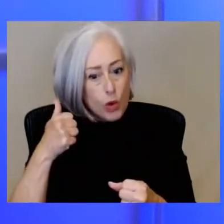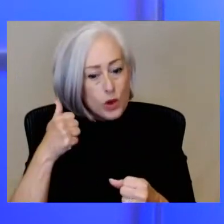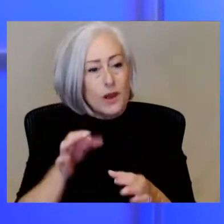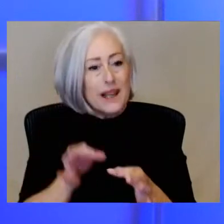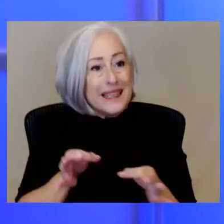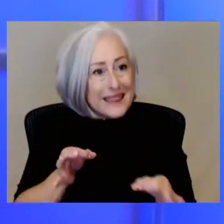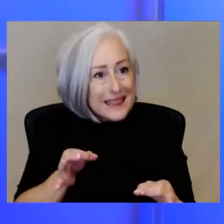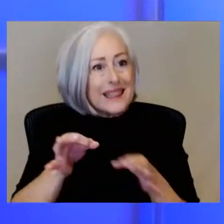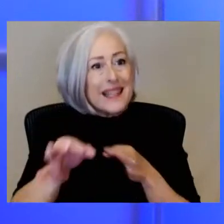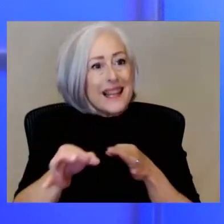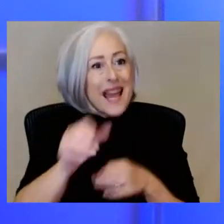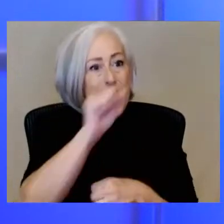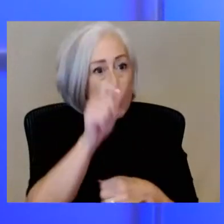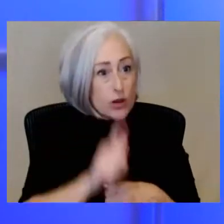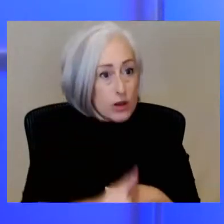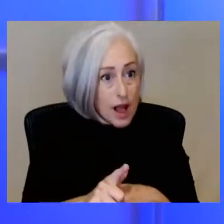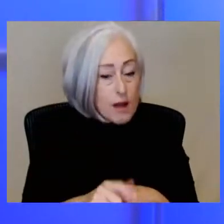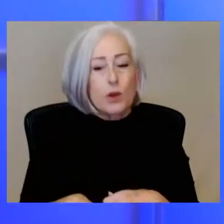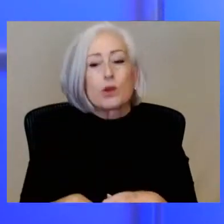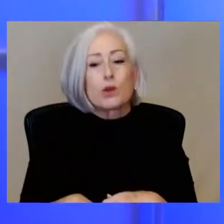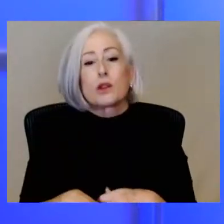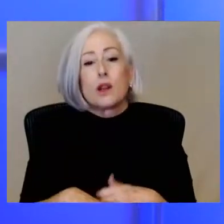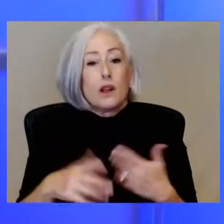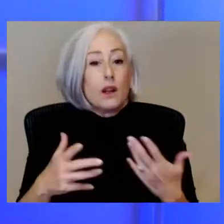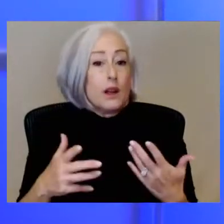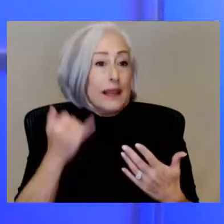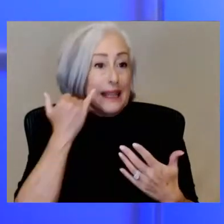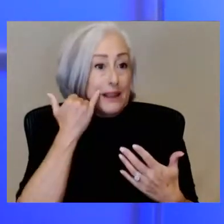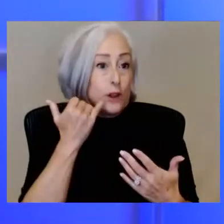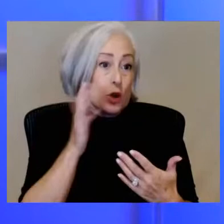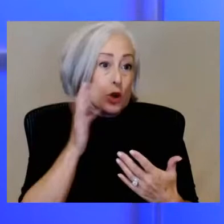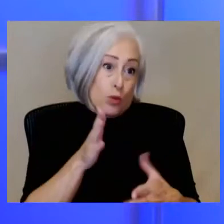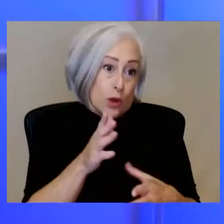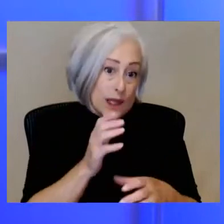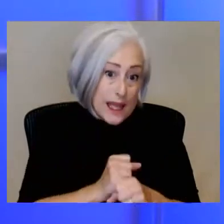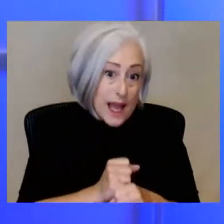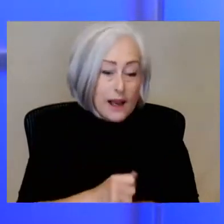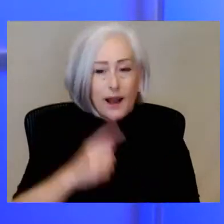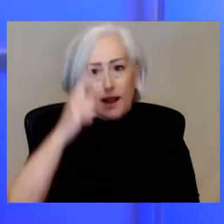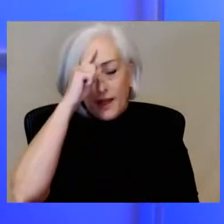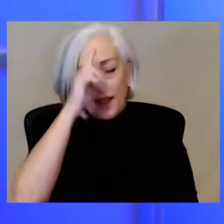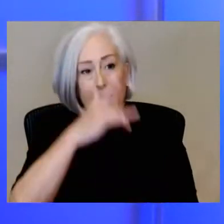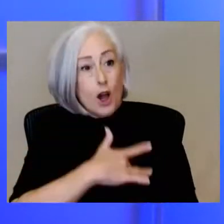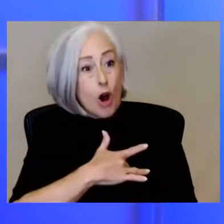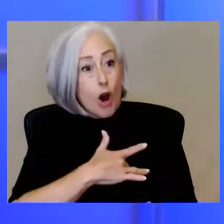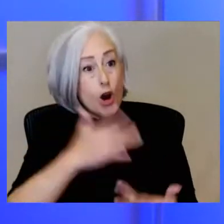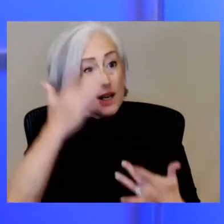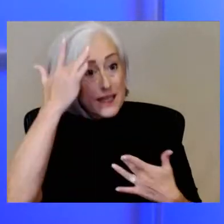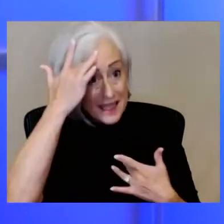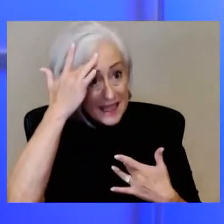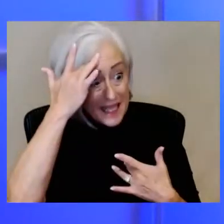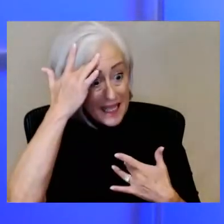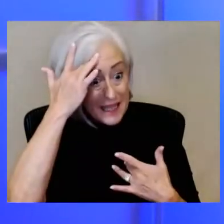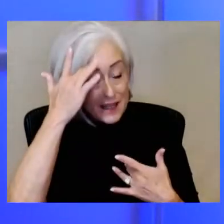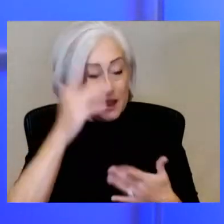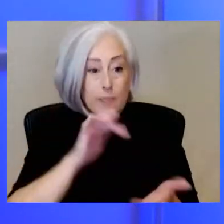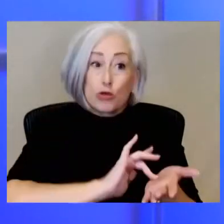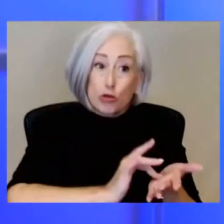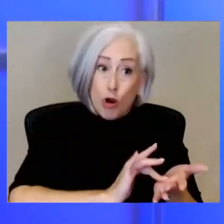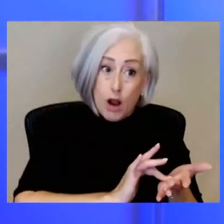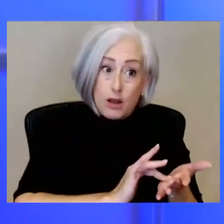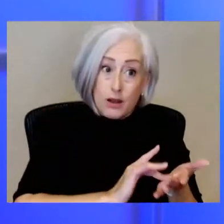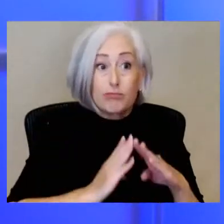destined for it. So, and you might think of heart disease, where we have drugs, we have interventions, we have lifestyle, and that it plays a big role